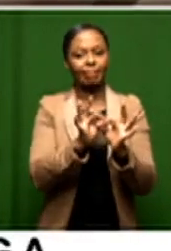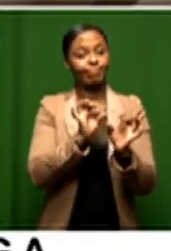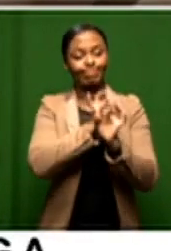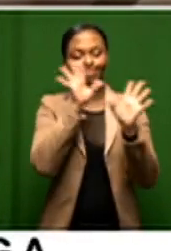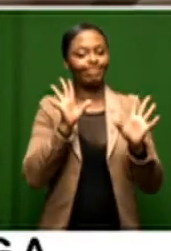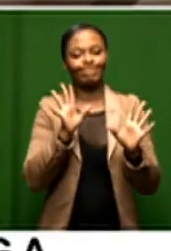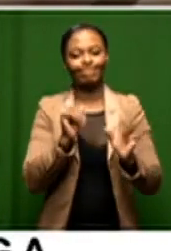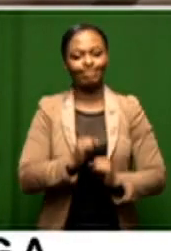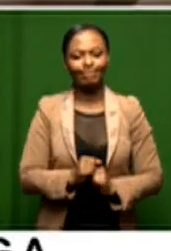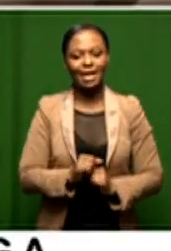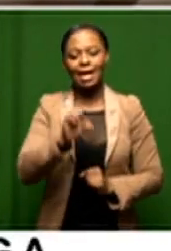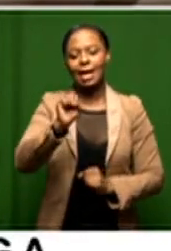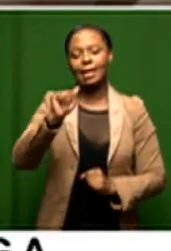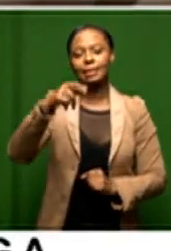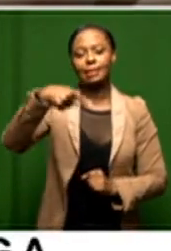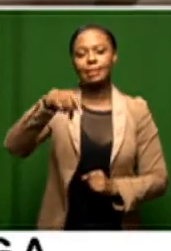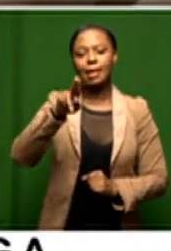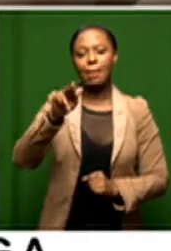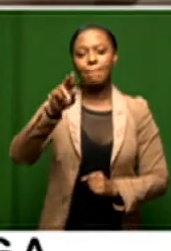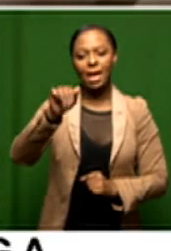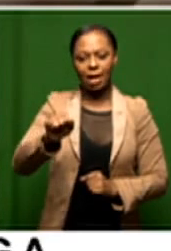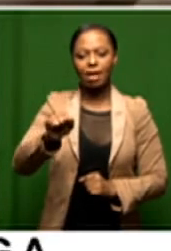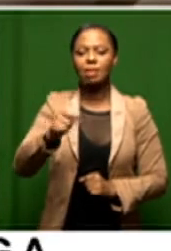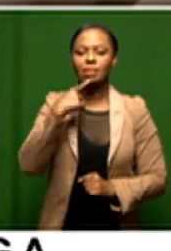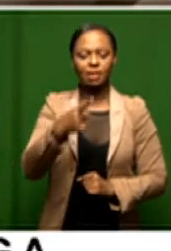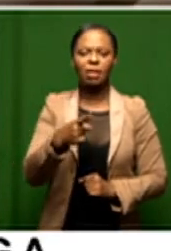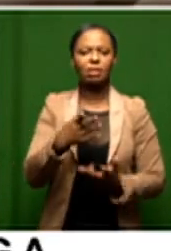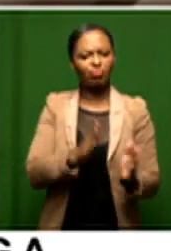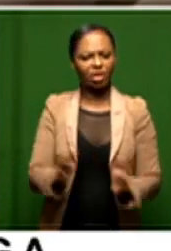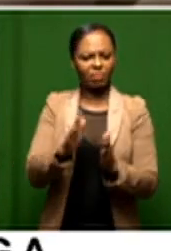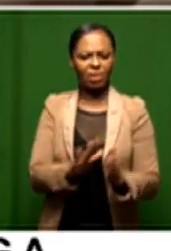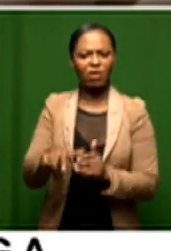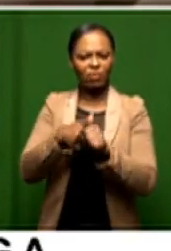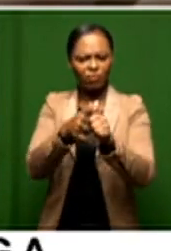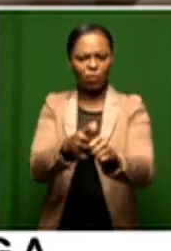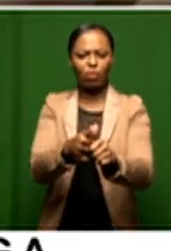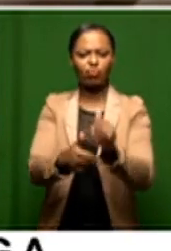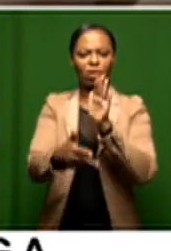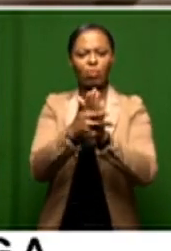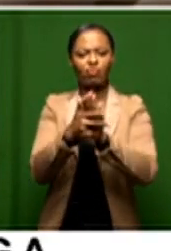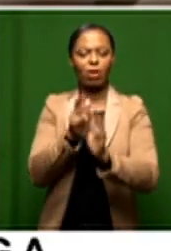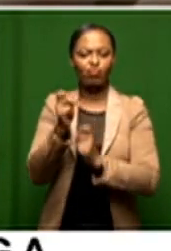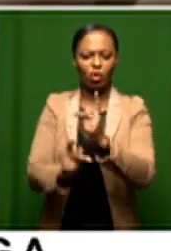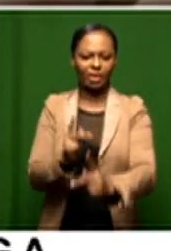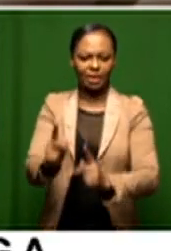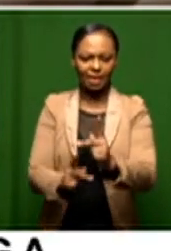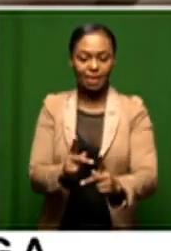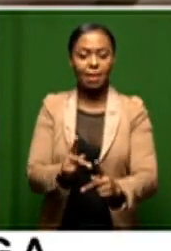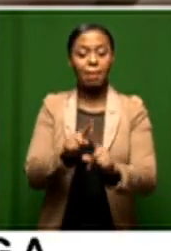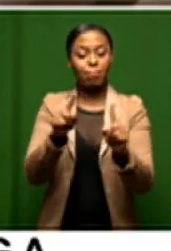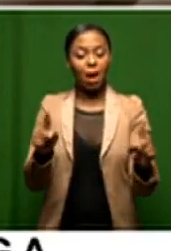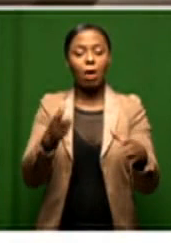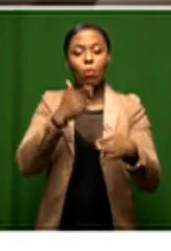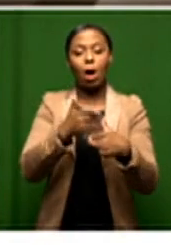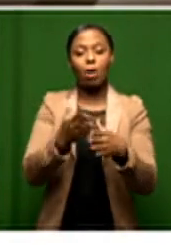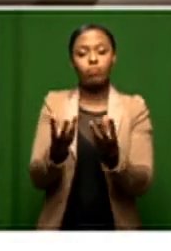SAHPRA has been very clear that they are prepared to follow an expedited approval process. They're working closely,